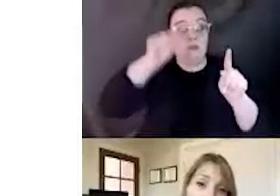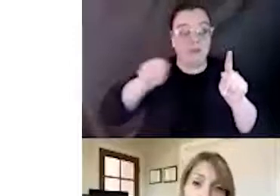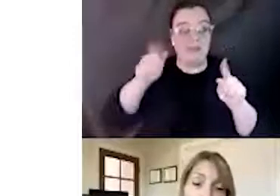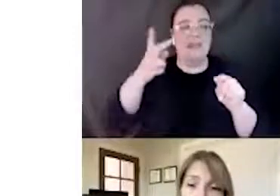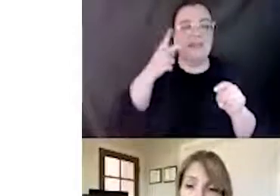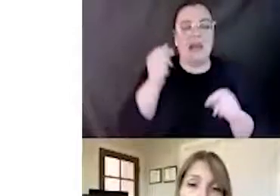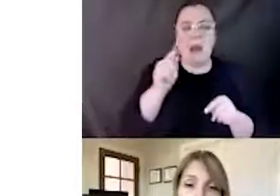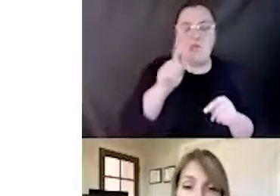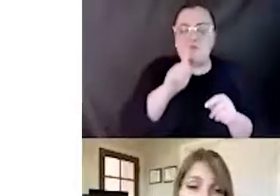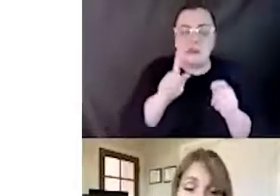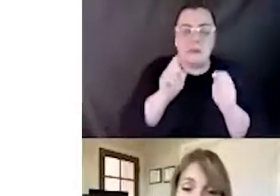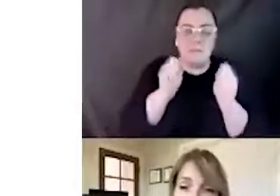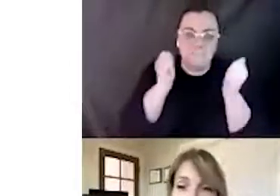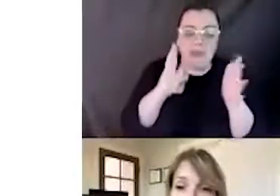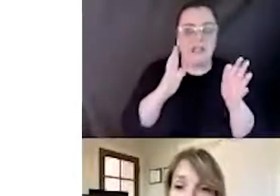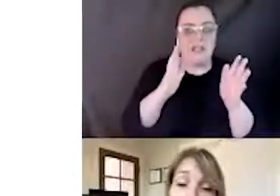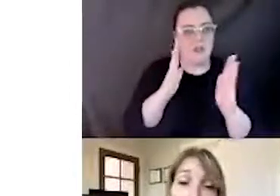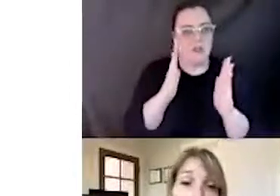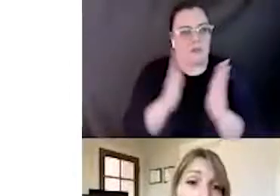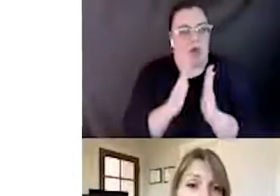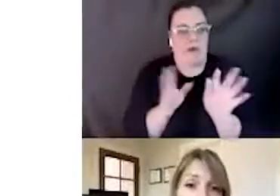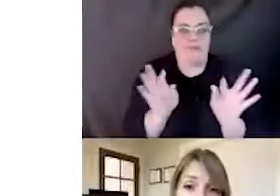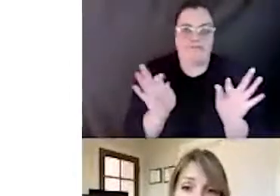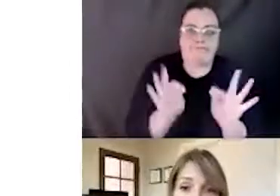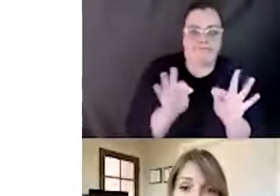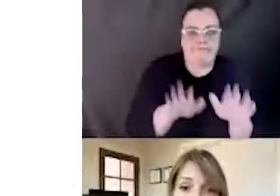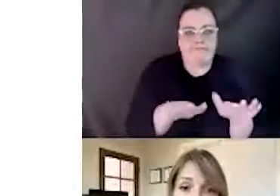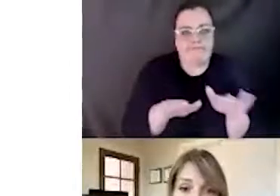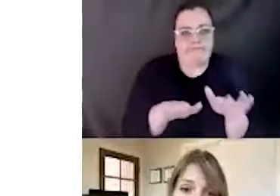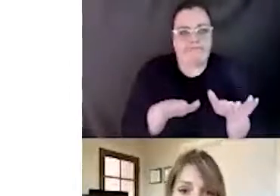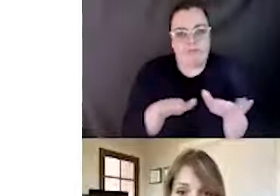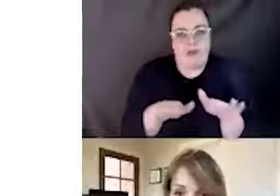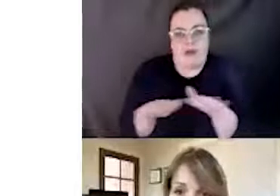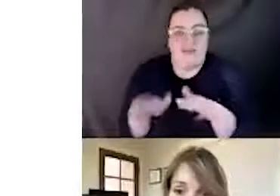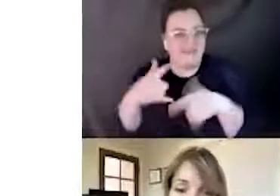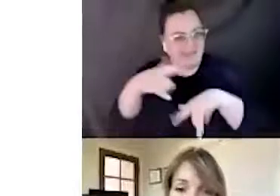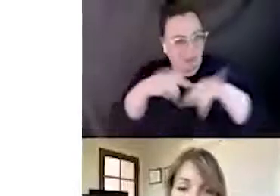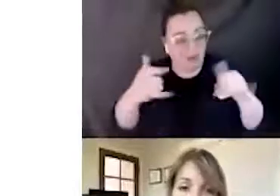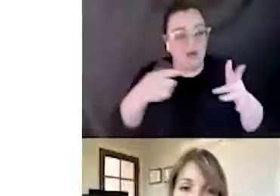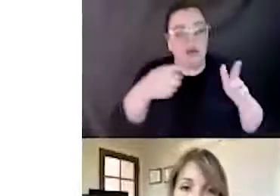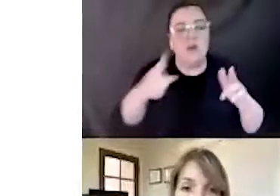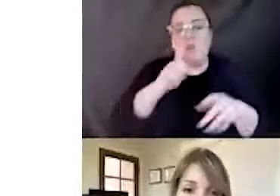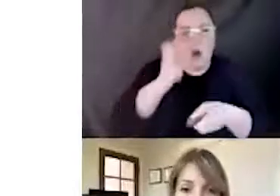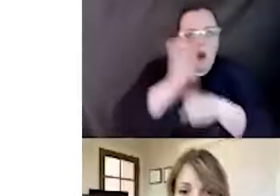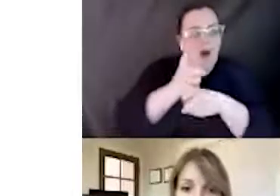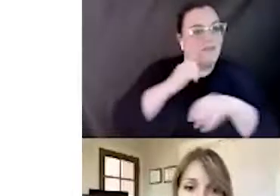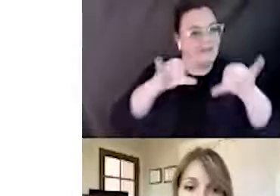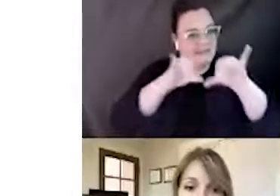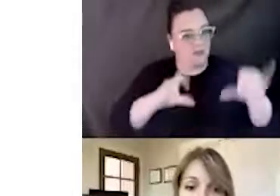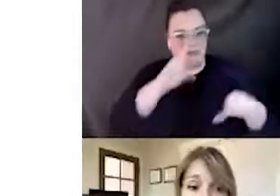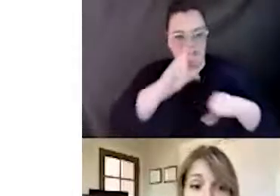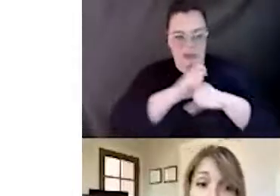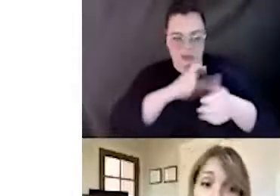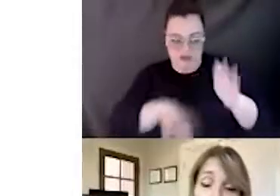little tiny earthquakes that are happening. And it's just really hard for our system to be able to see through that and to pick out some of those medium-sized